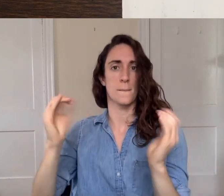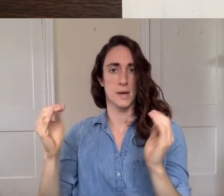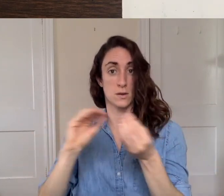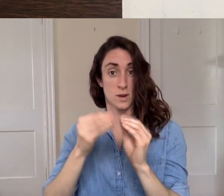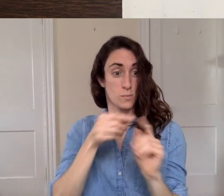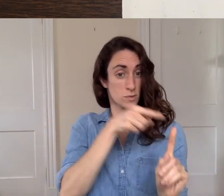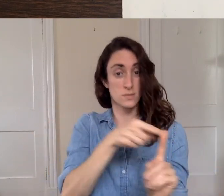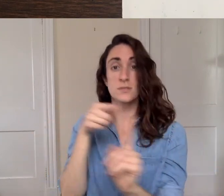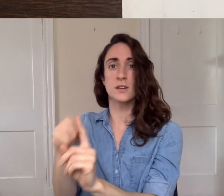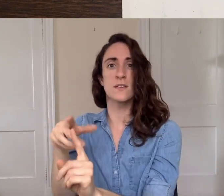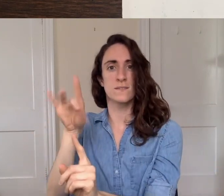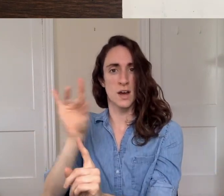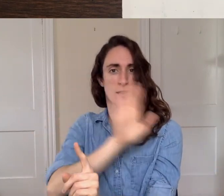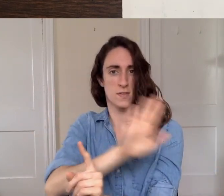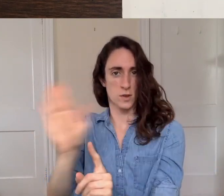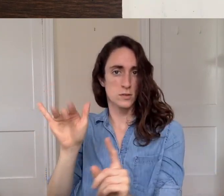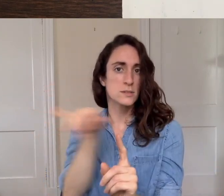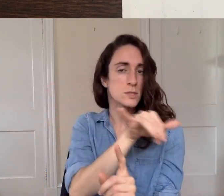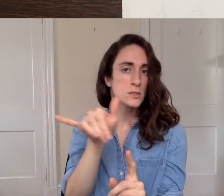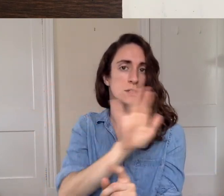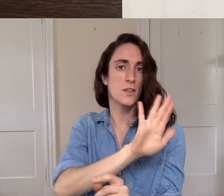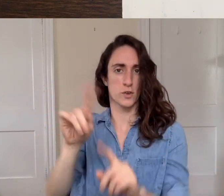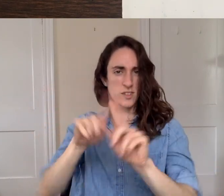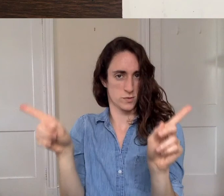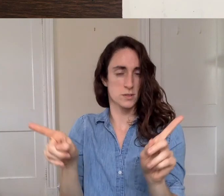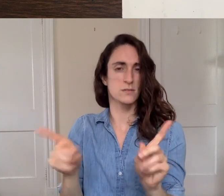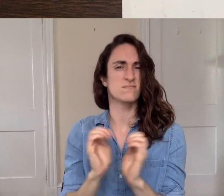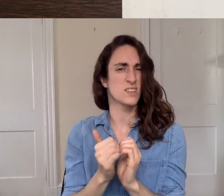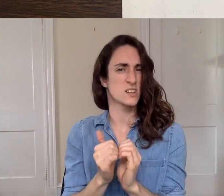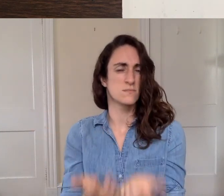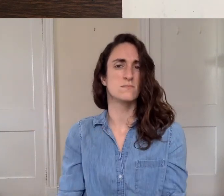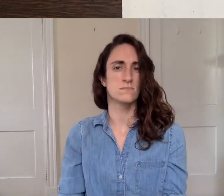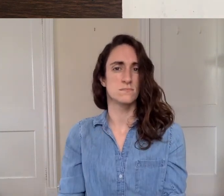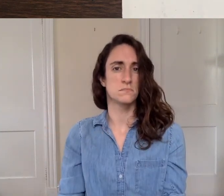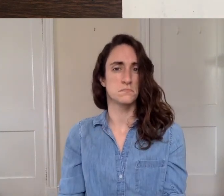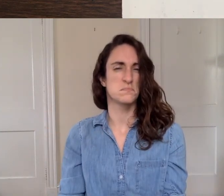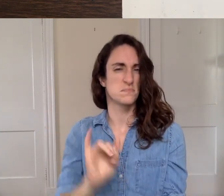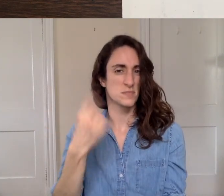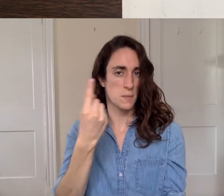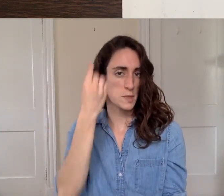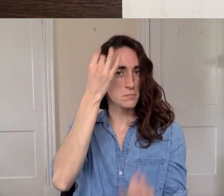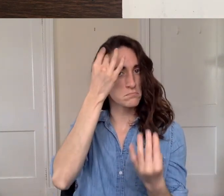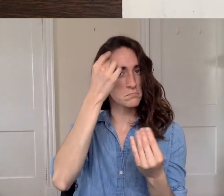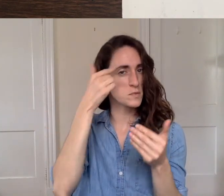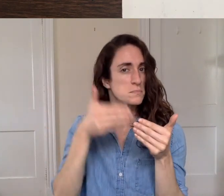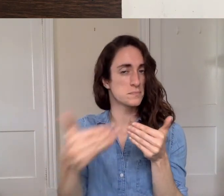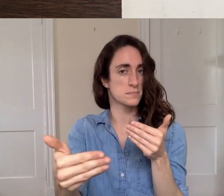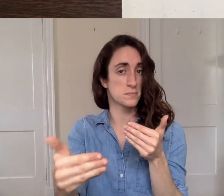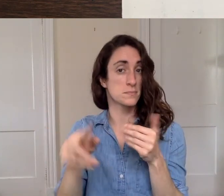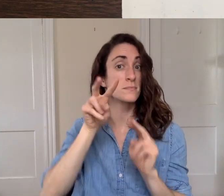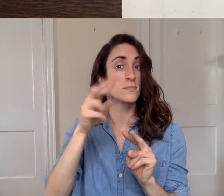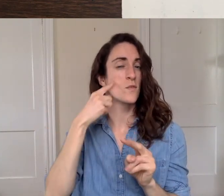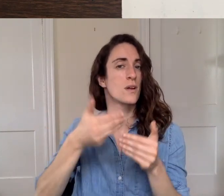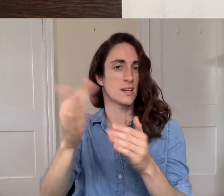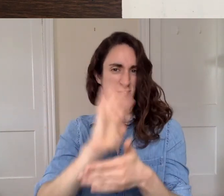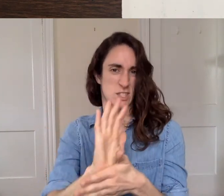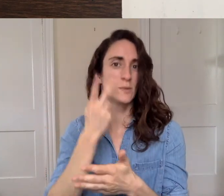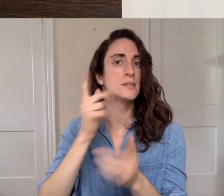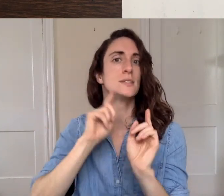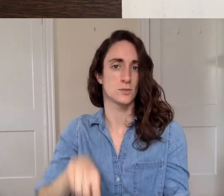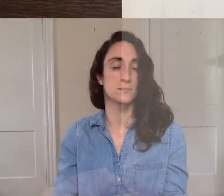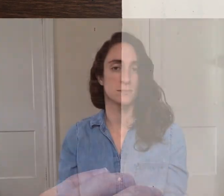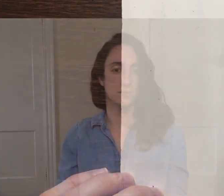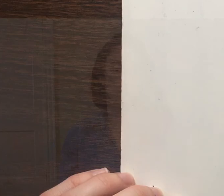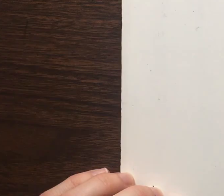prime factorization to compare numbers and see how they're similar and how they're different? Keep an eye out for my next video if you're curious to find out.